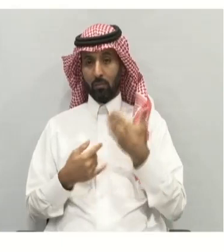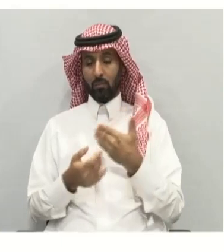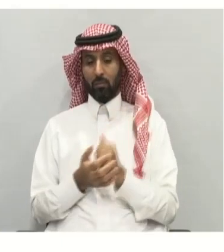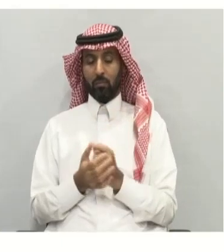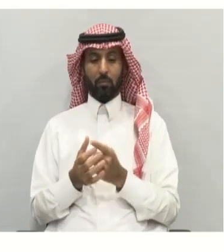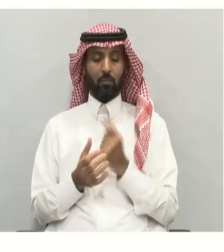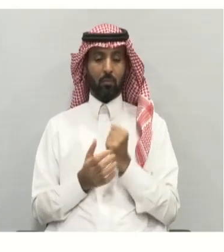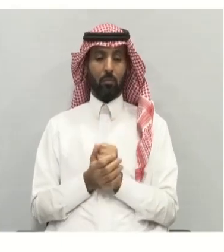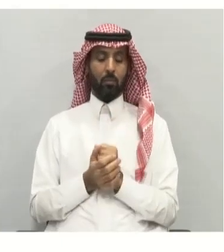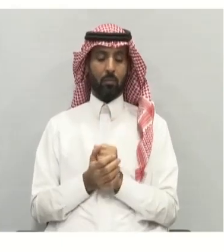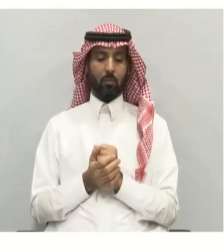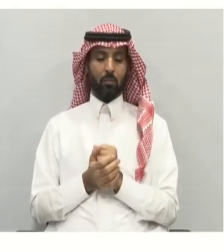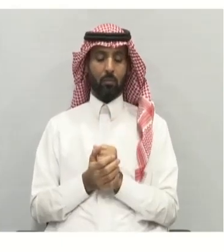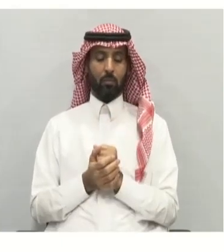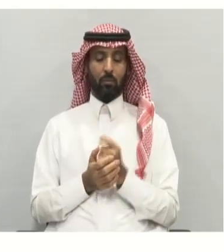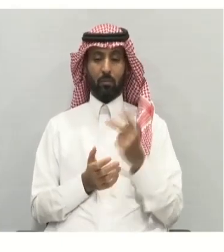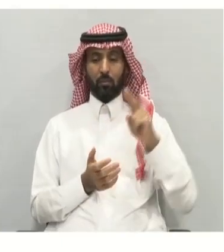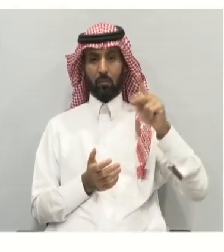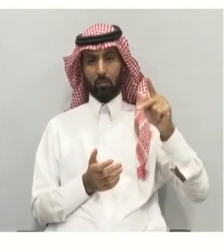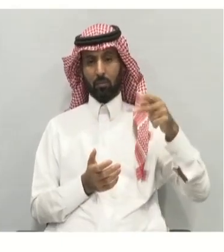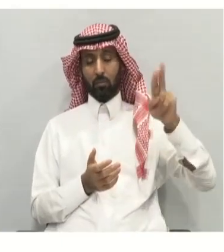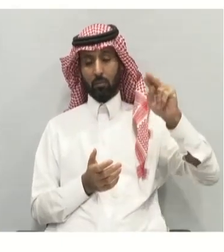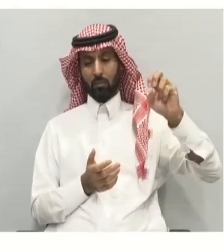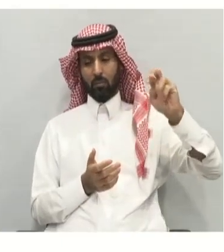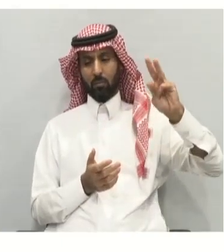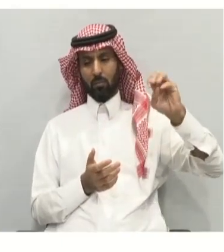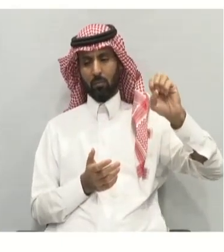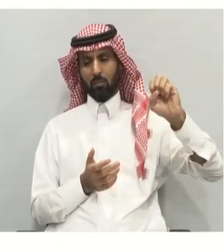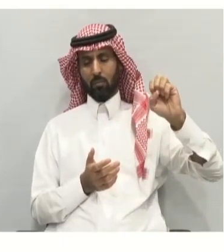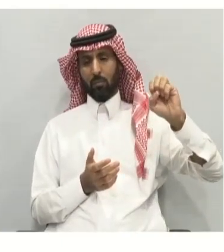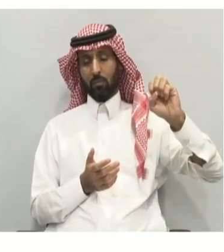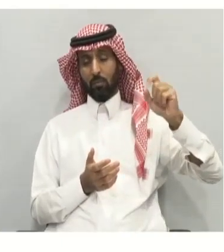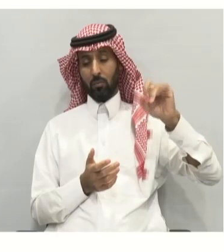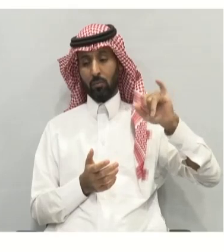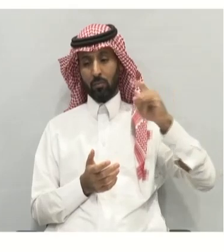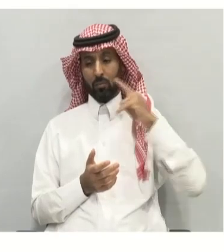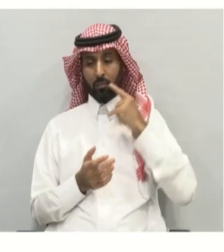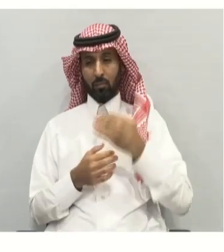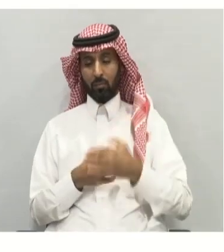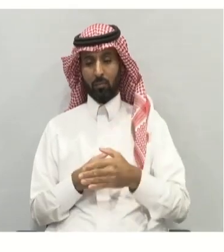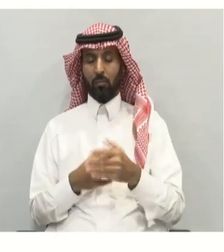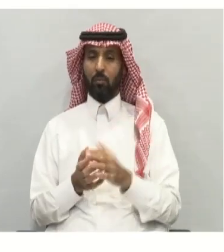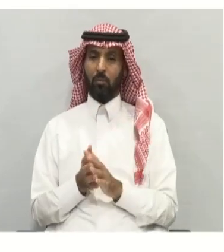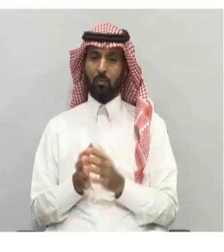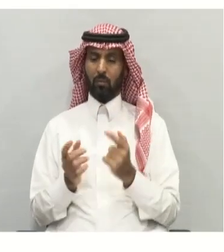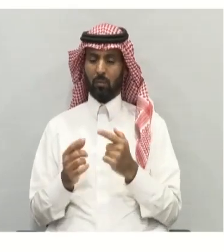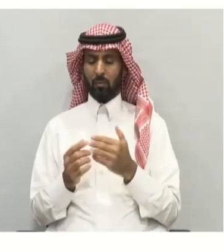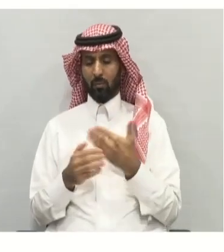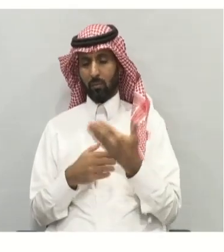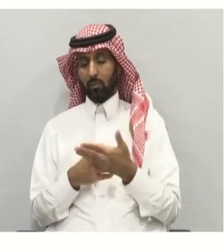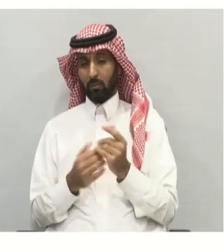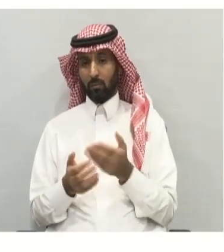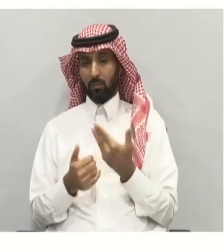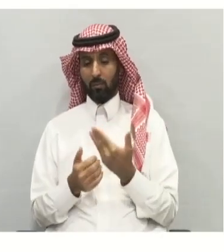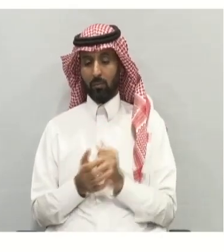The first one is the National, and the second one is the Liberation Day. They usually